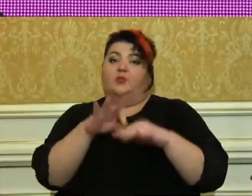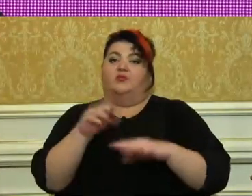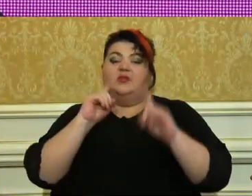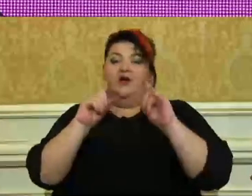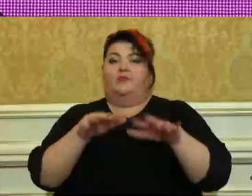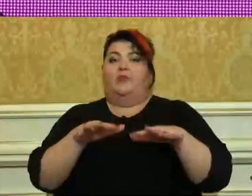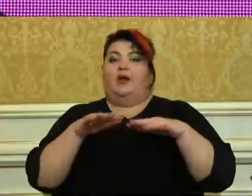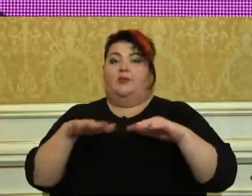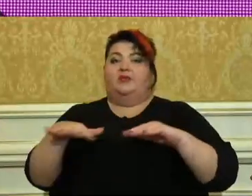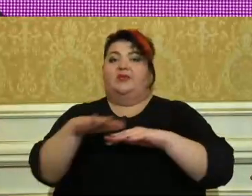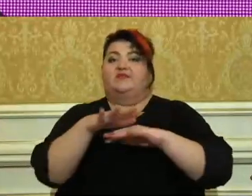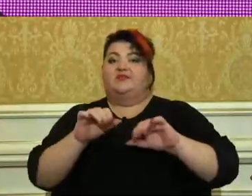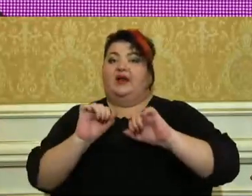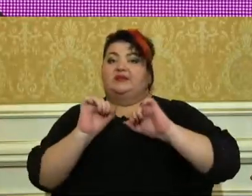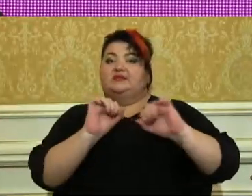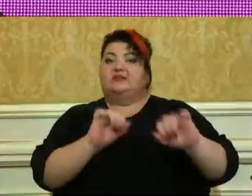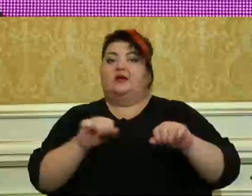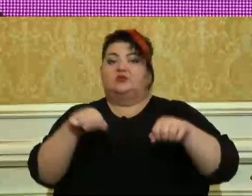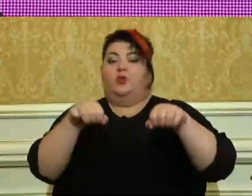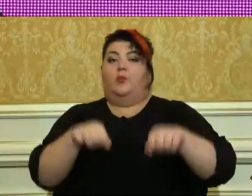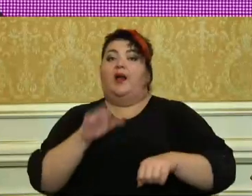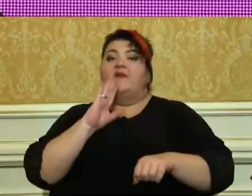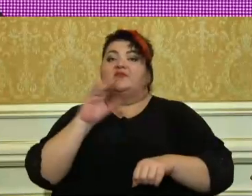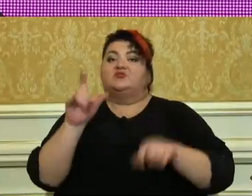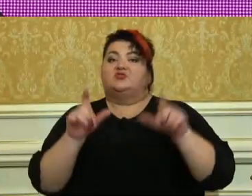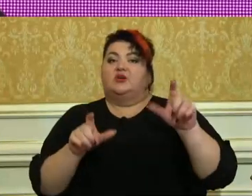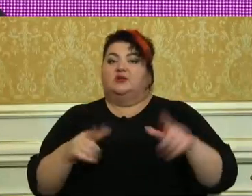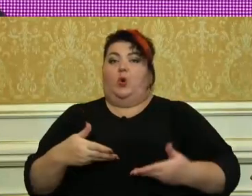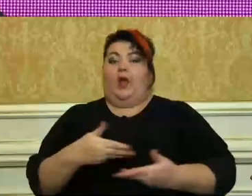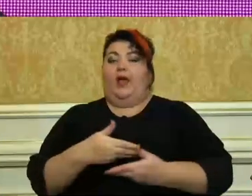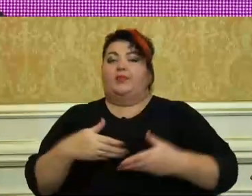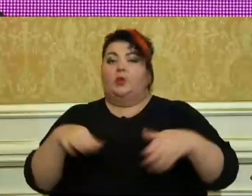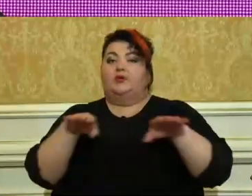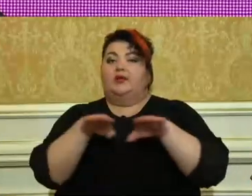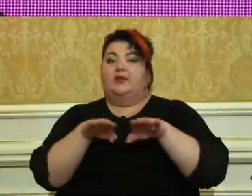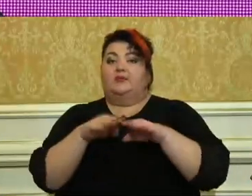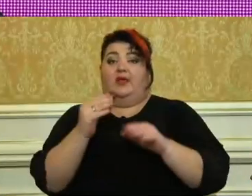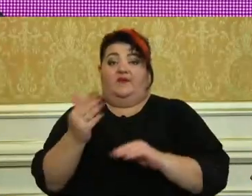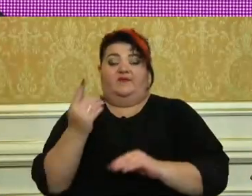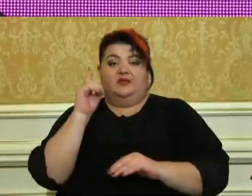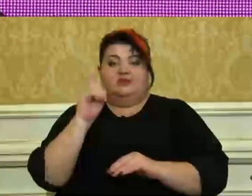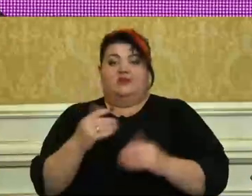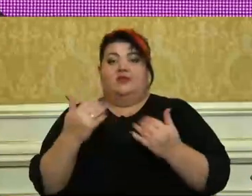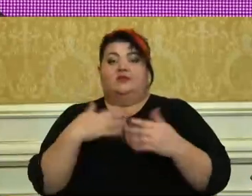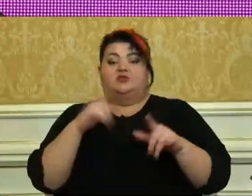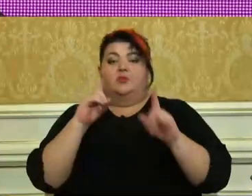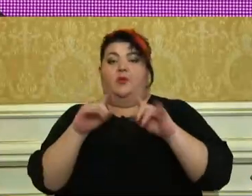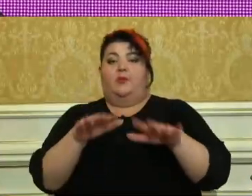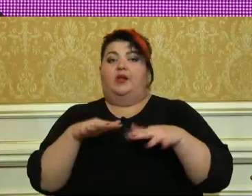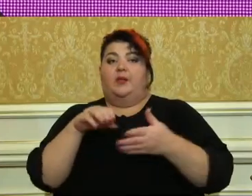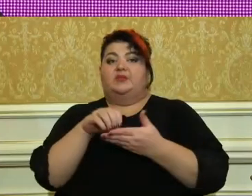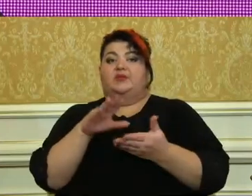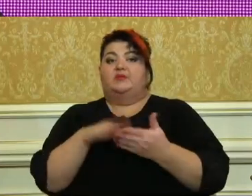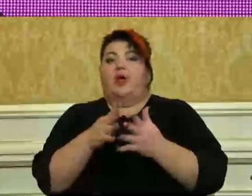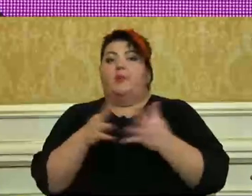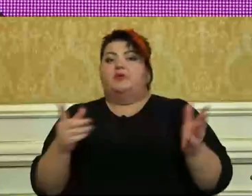are happening now in the parliament in terms of the protection of rights of women and gender equality. You know, in our parliament